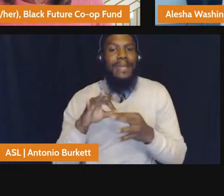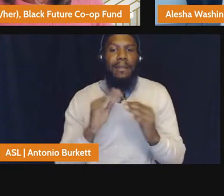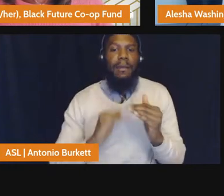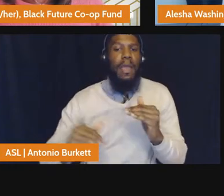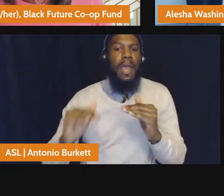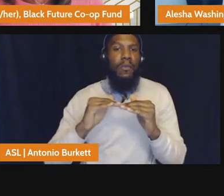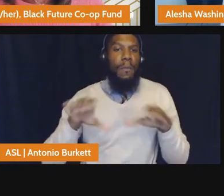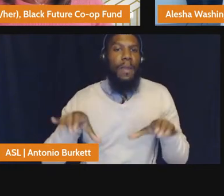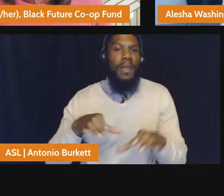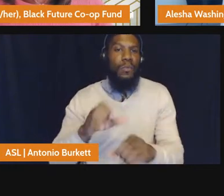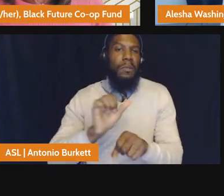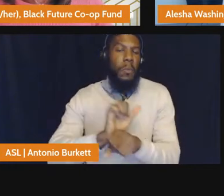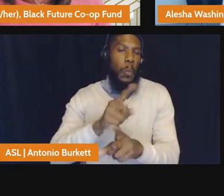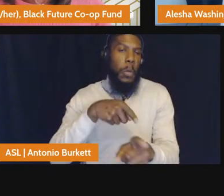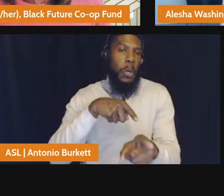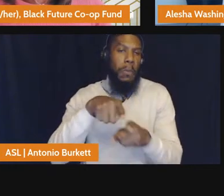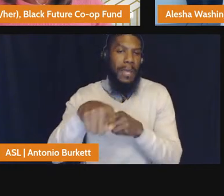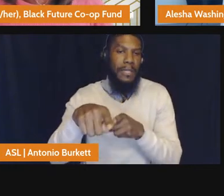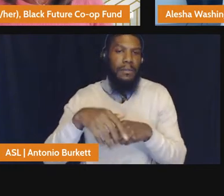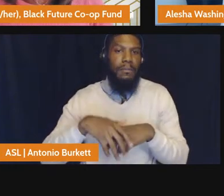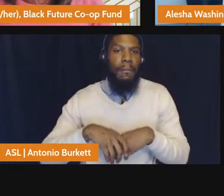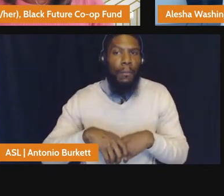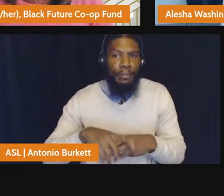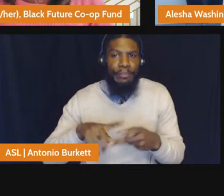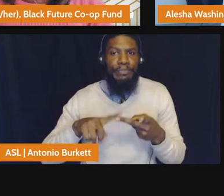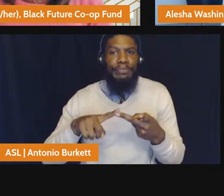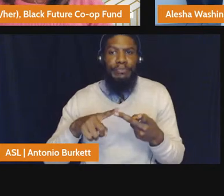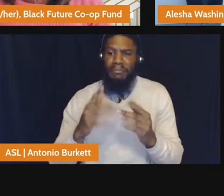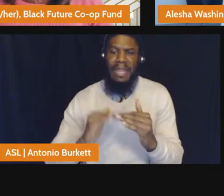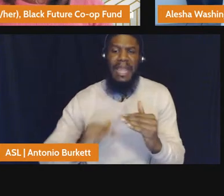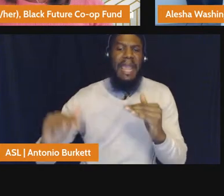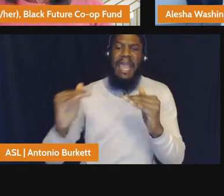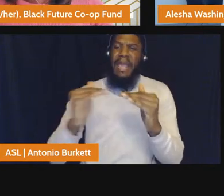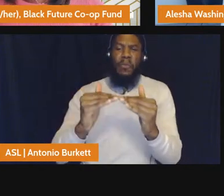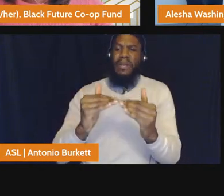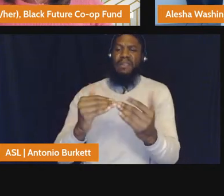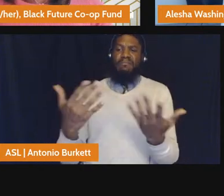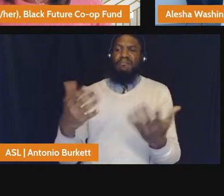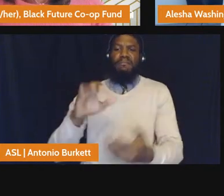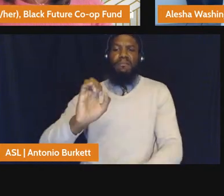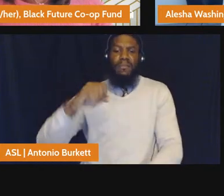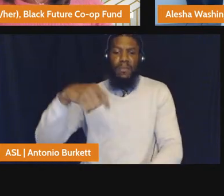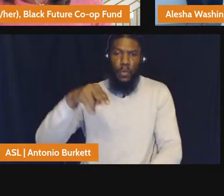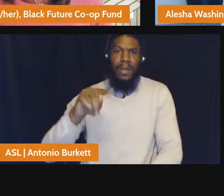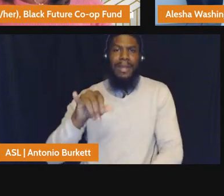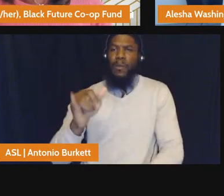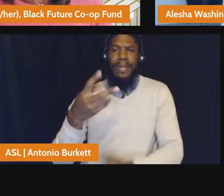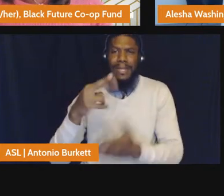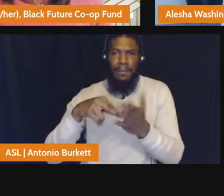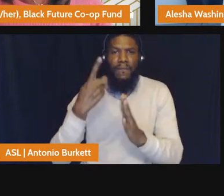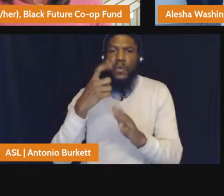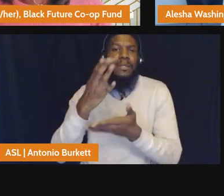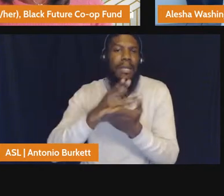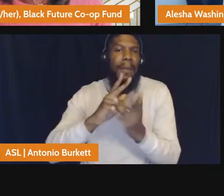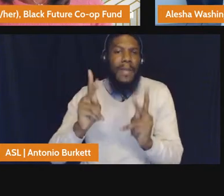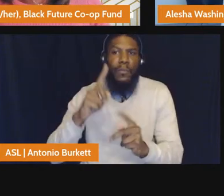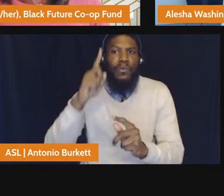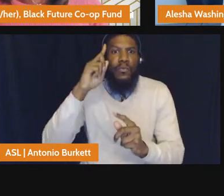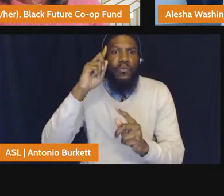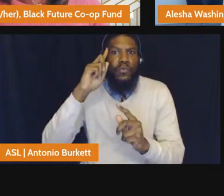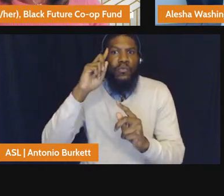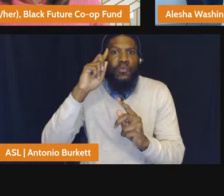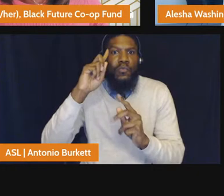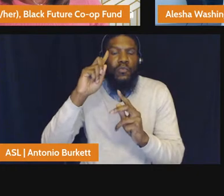workplace, around what equity even means for some people who are just starting their journey. So these different, you